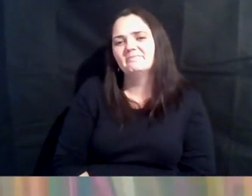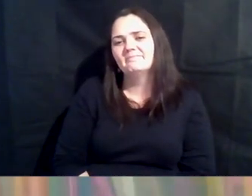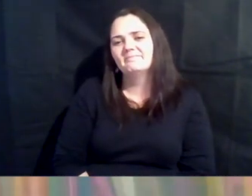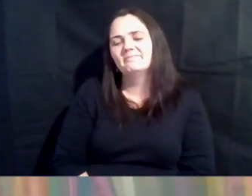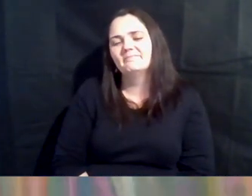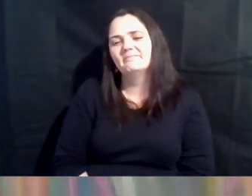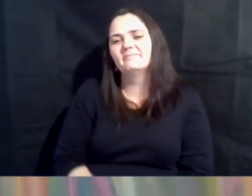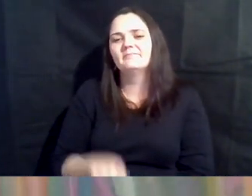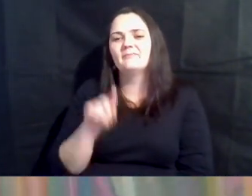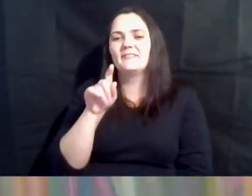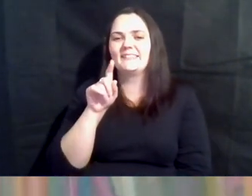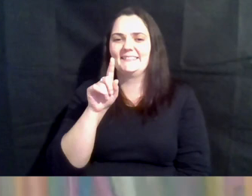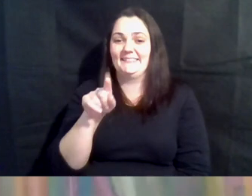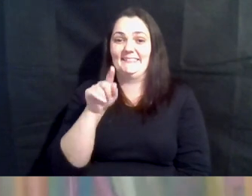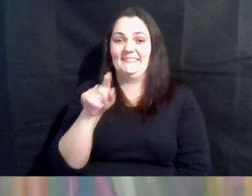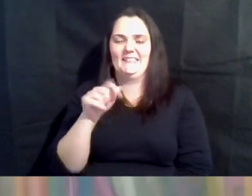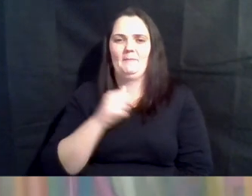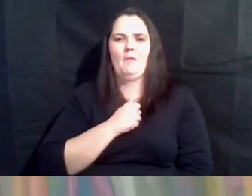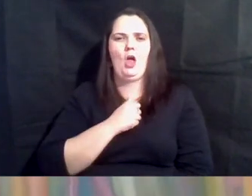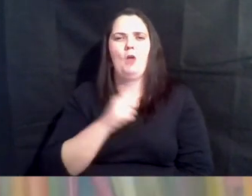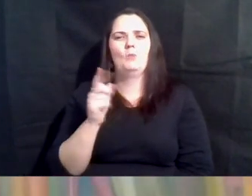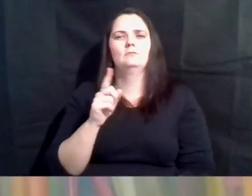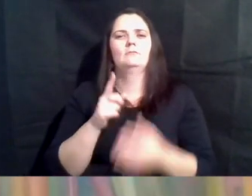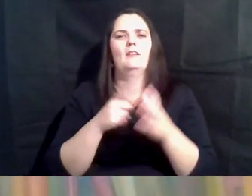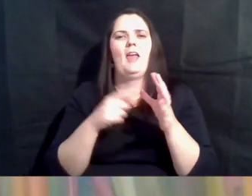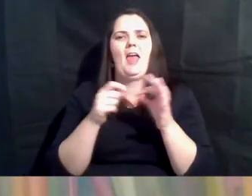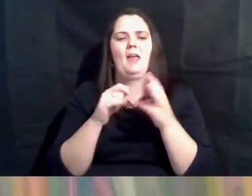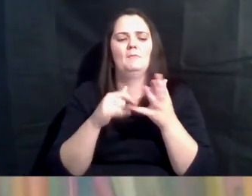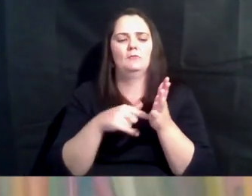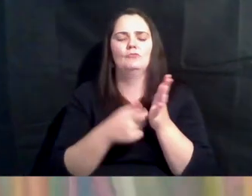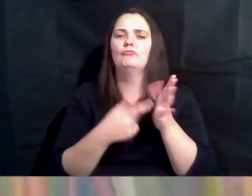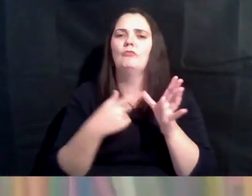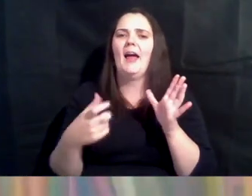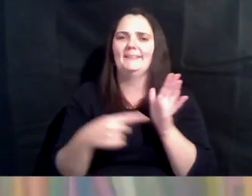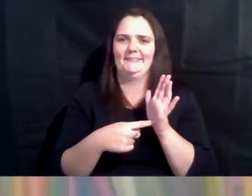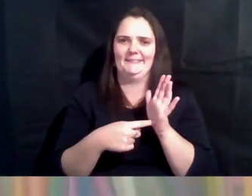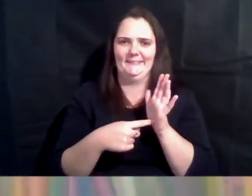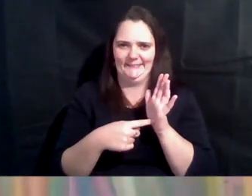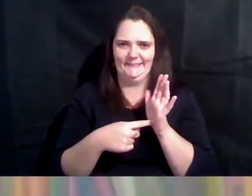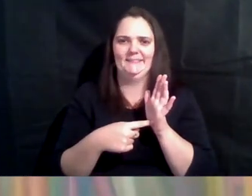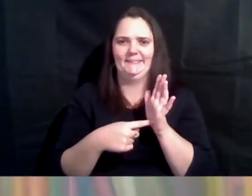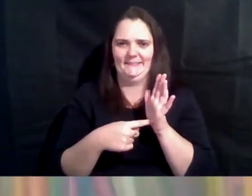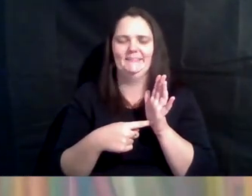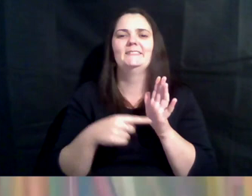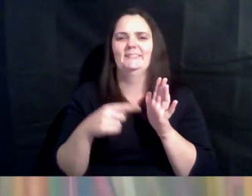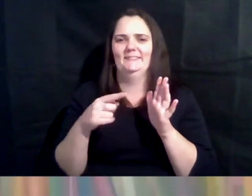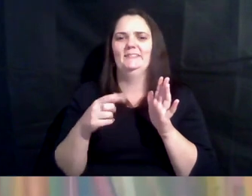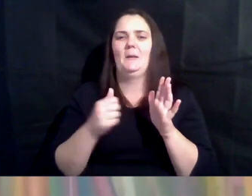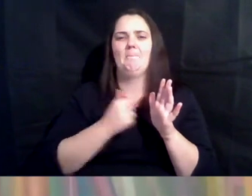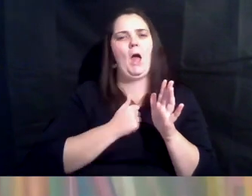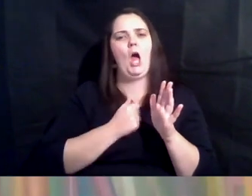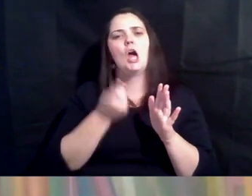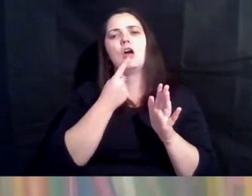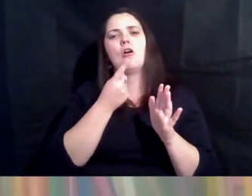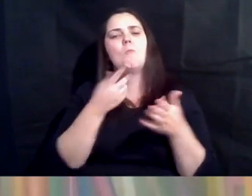will say is this kind of abstract automatic style that I have, that's like the style that I love. That's a style that I have come to